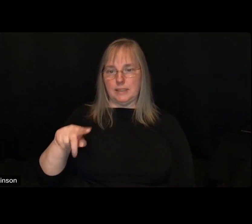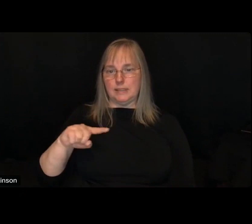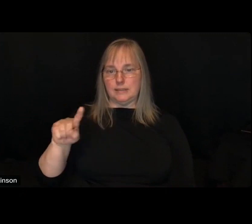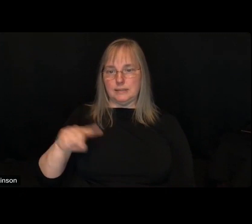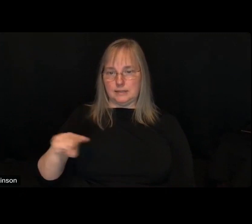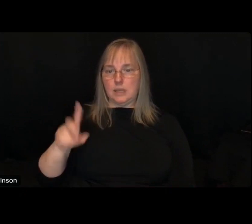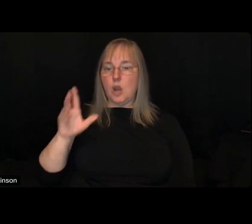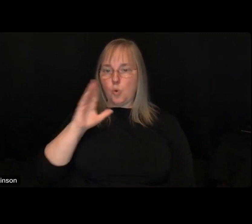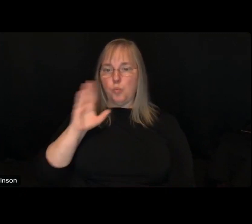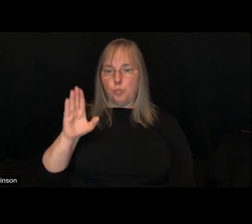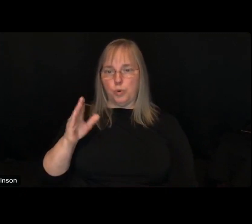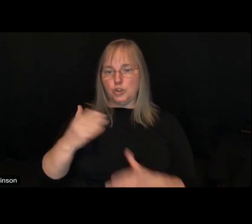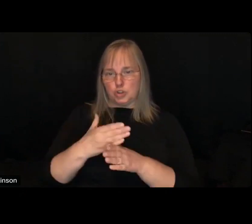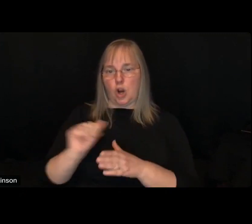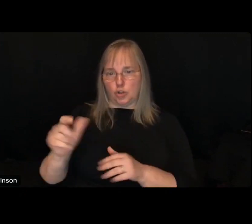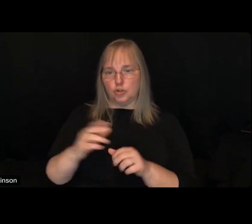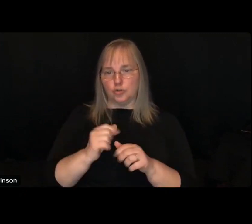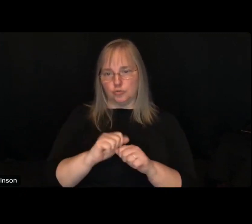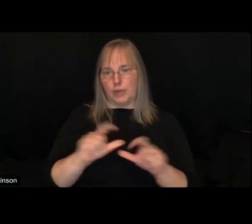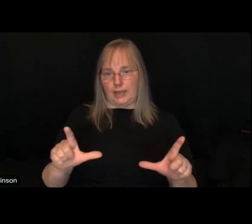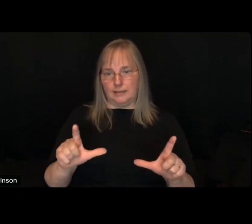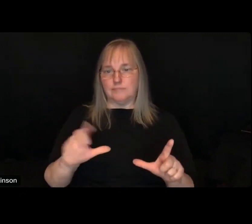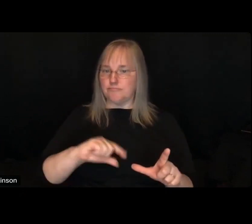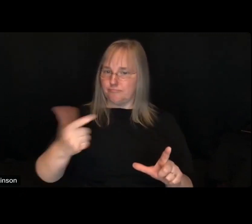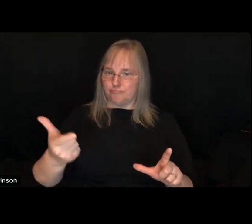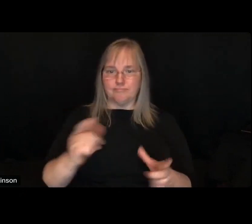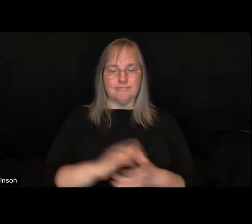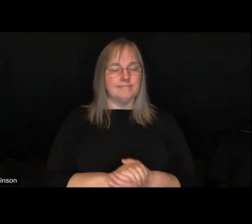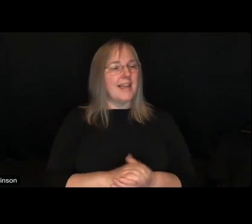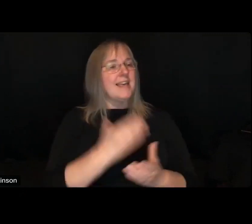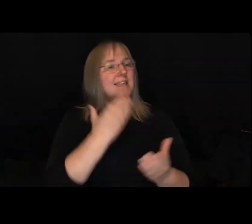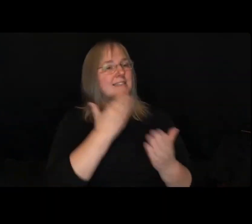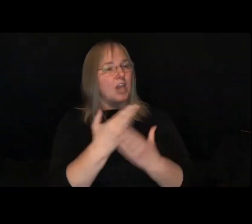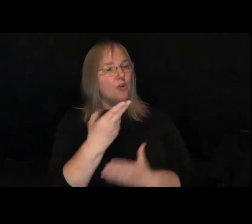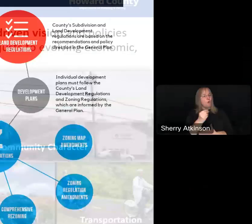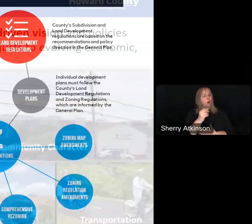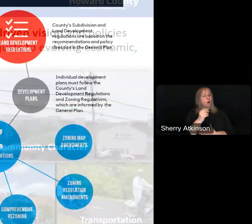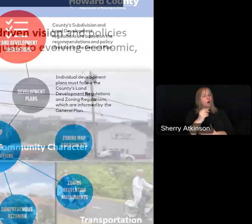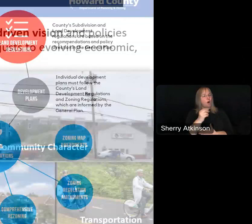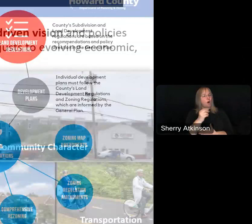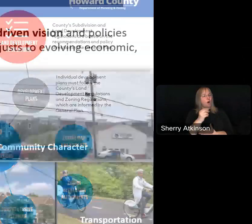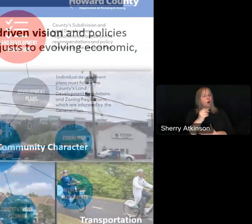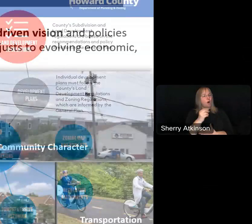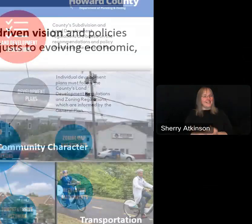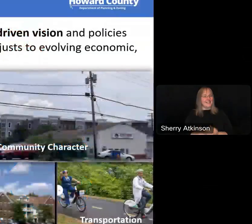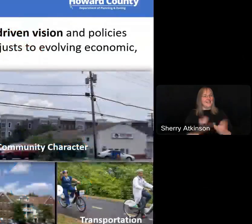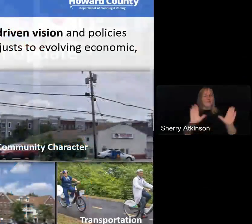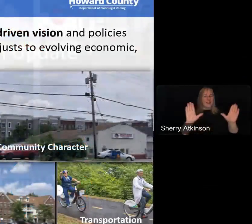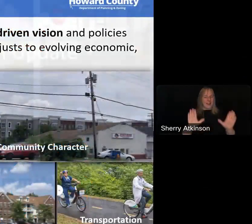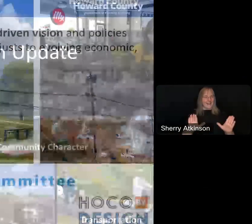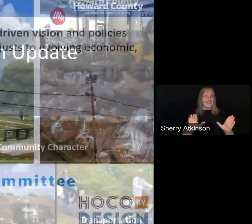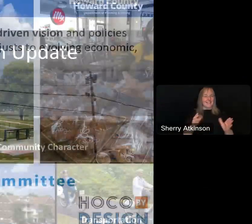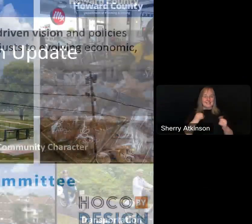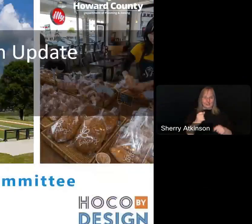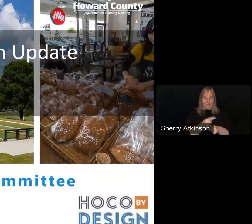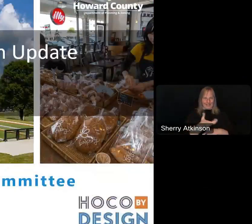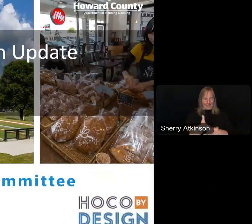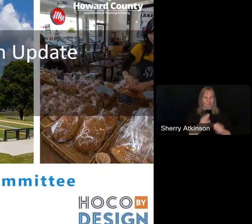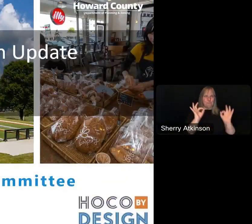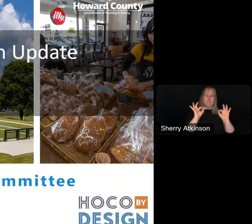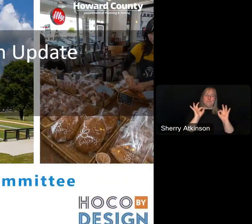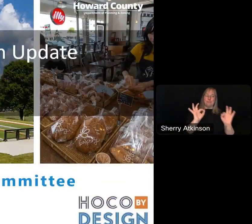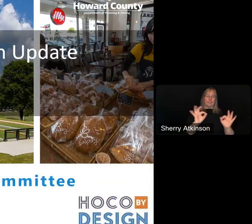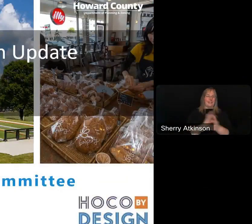it's all yours. Thank you. Okay, thank you, Holly. Oh, great. Still right there. Okay,